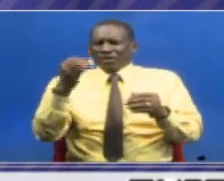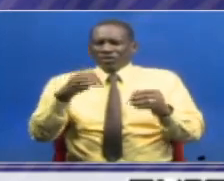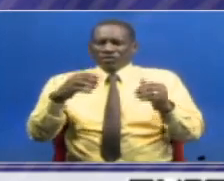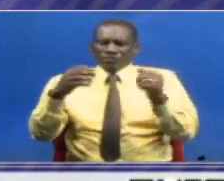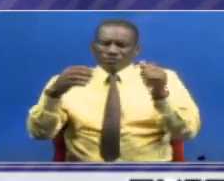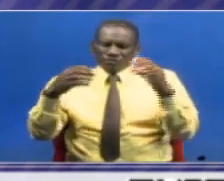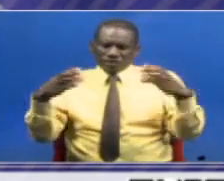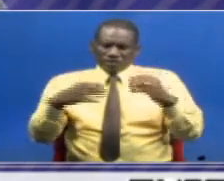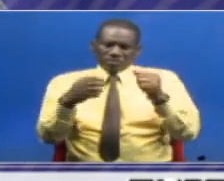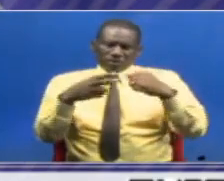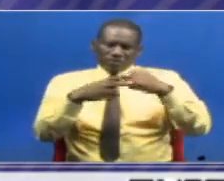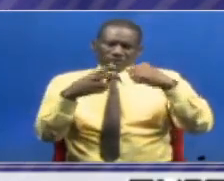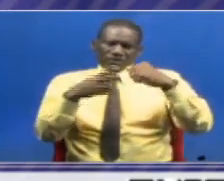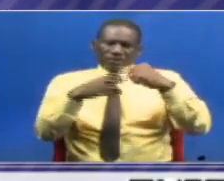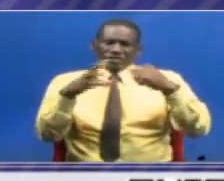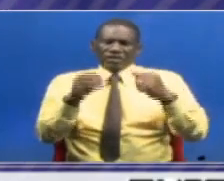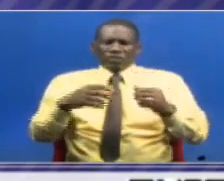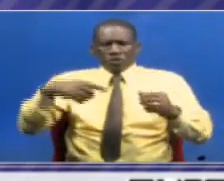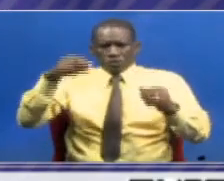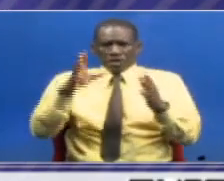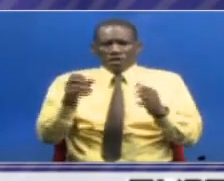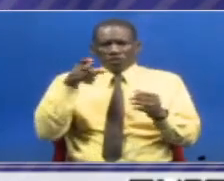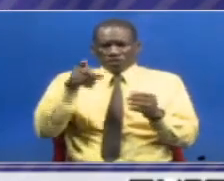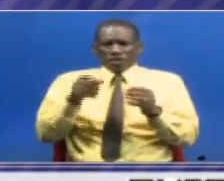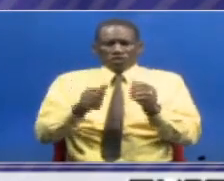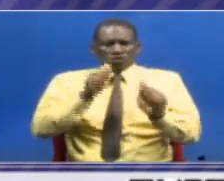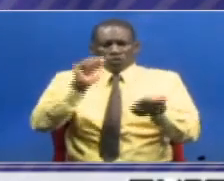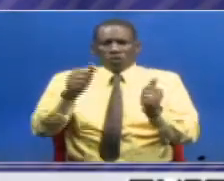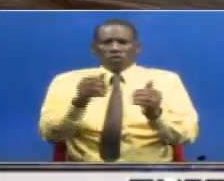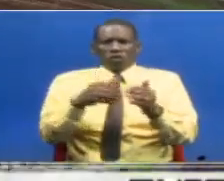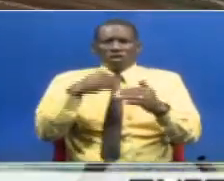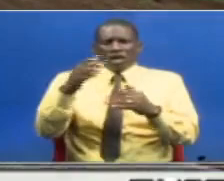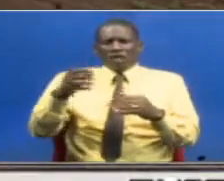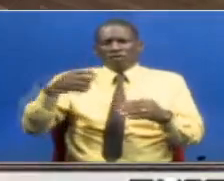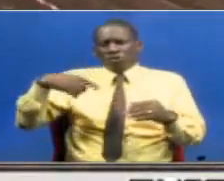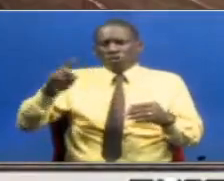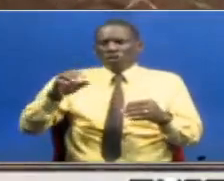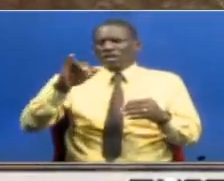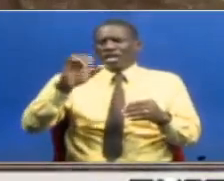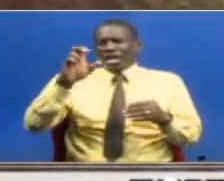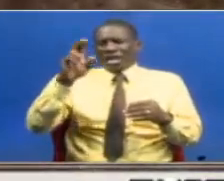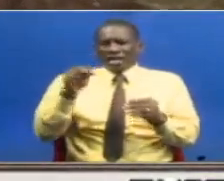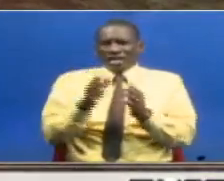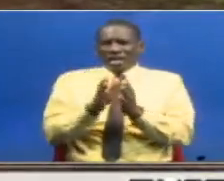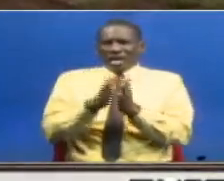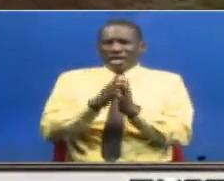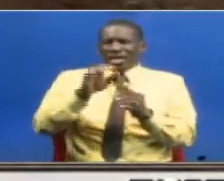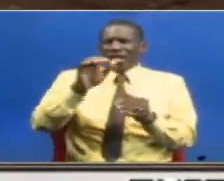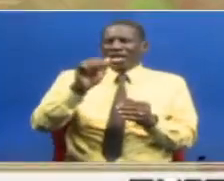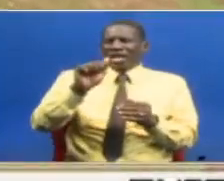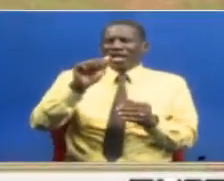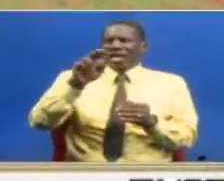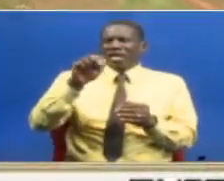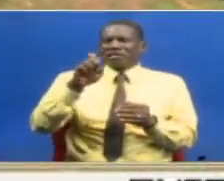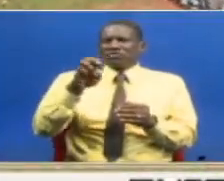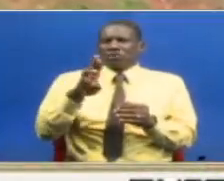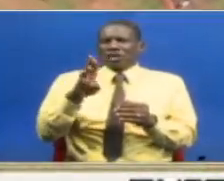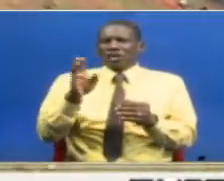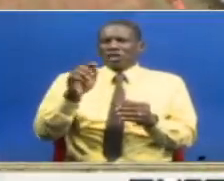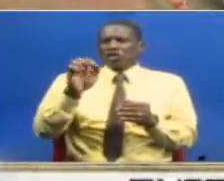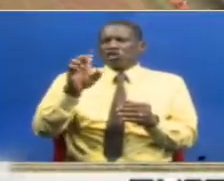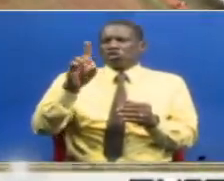770 were crowned the winners of the Legends category after outpacing Ian Duncan, Asad Anwar, Carl Tundo and Frank